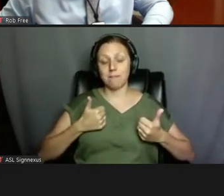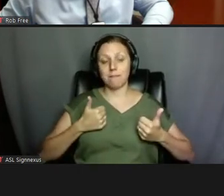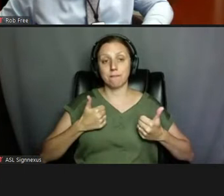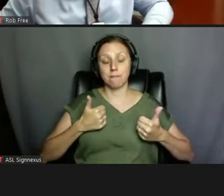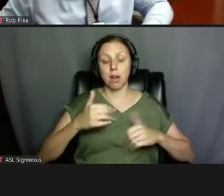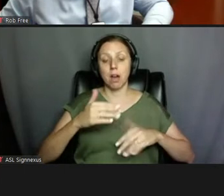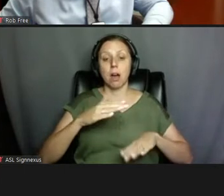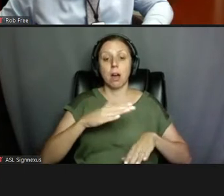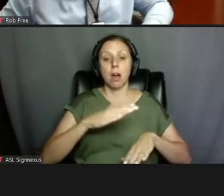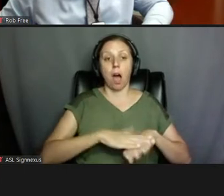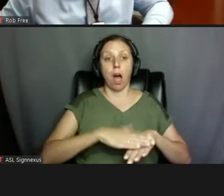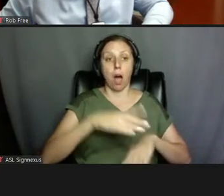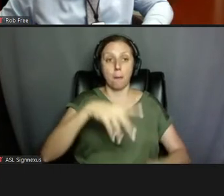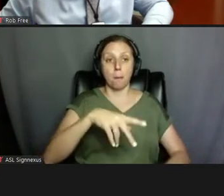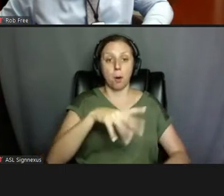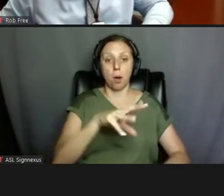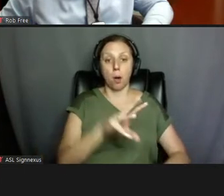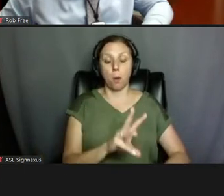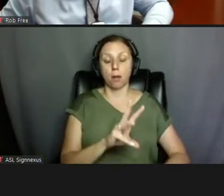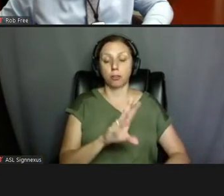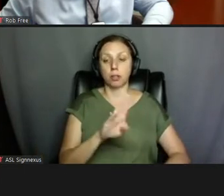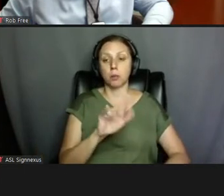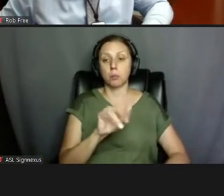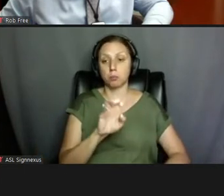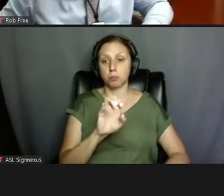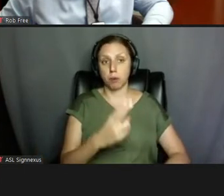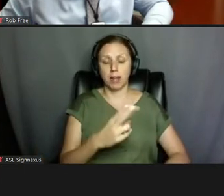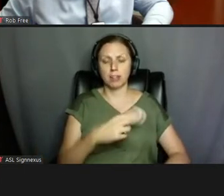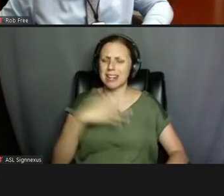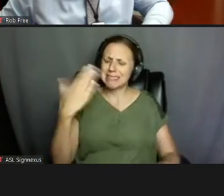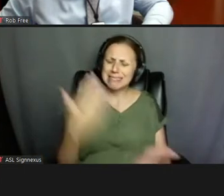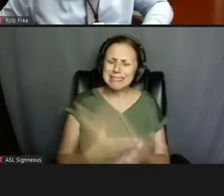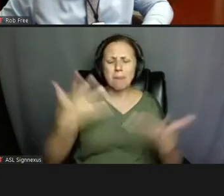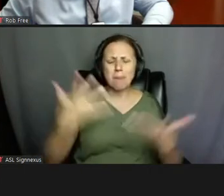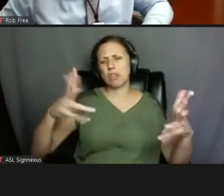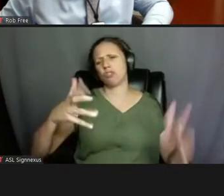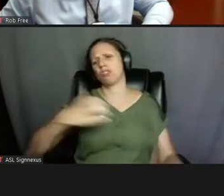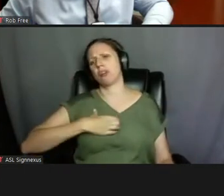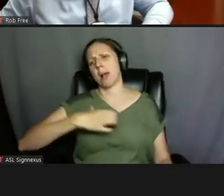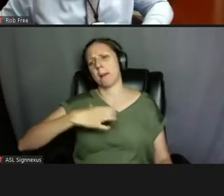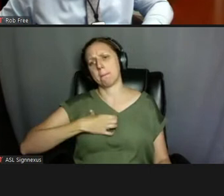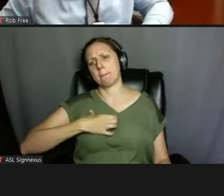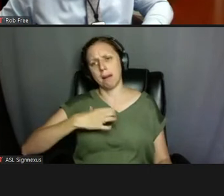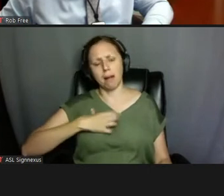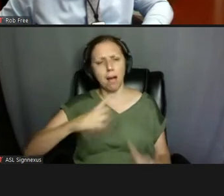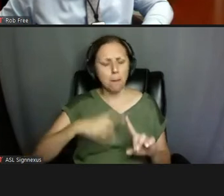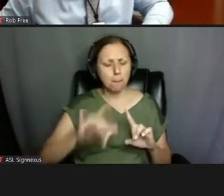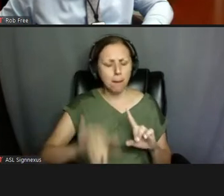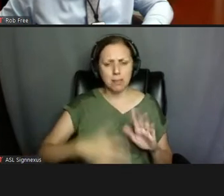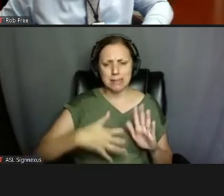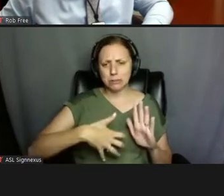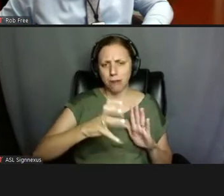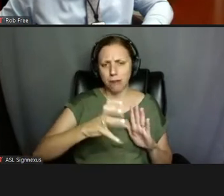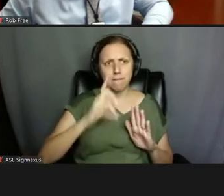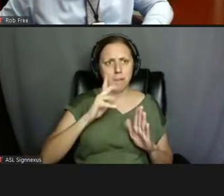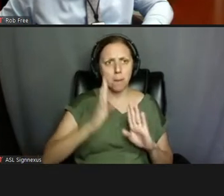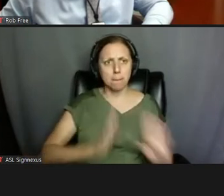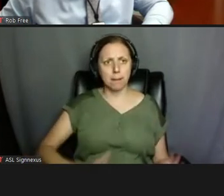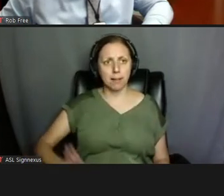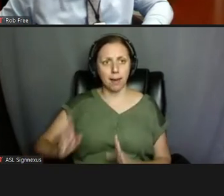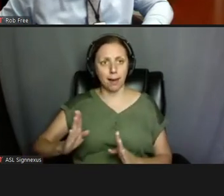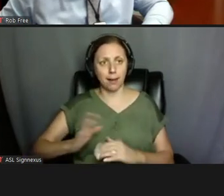Port Washington branch, stop complaining about this draft plan